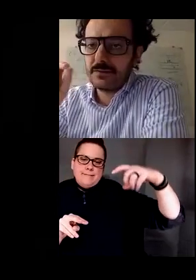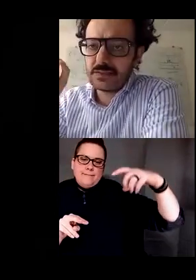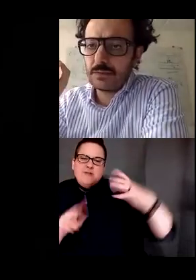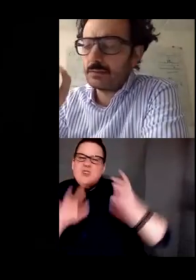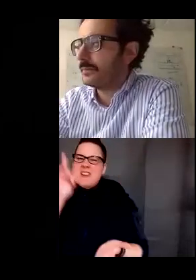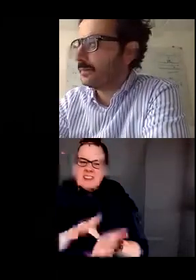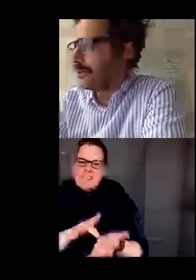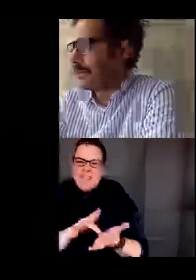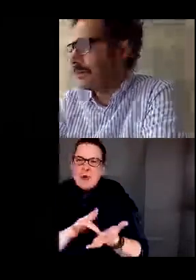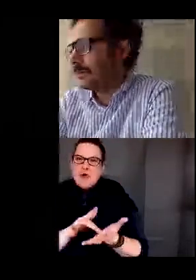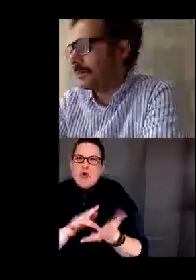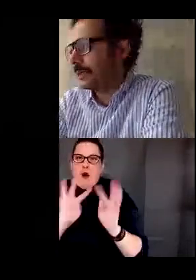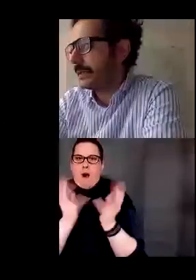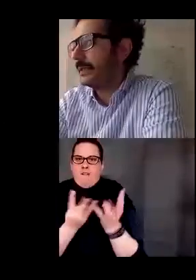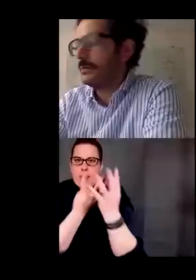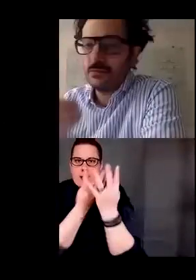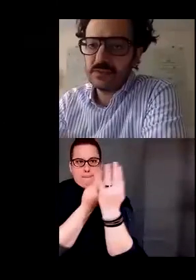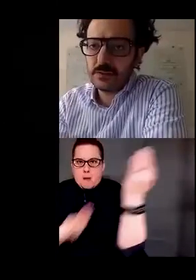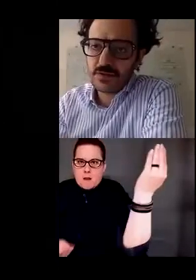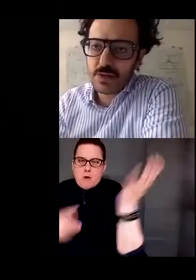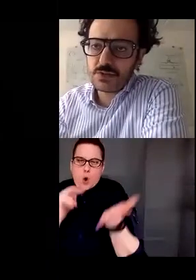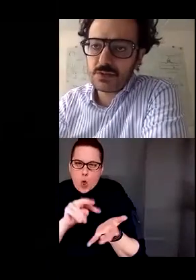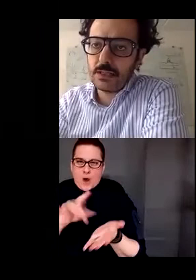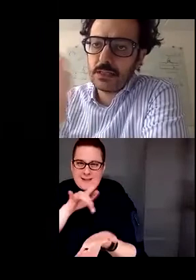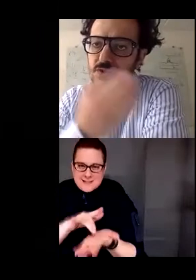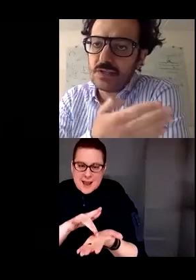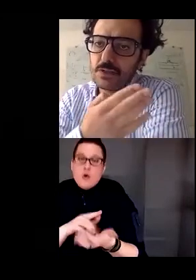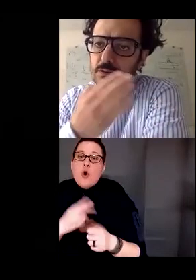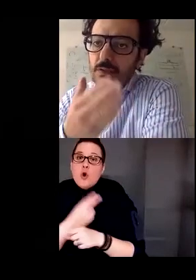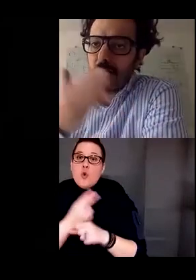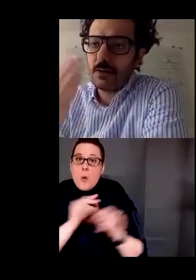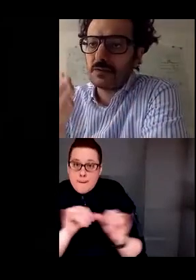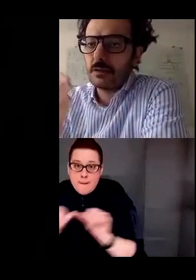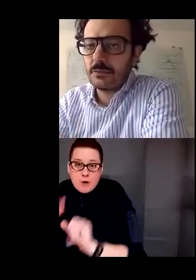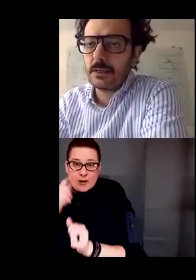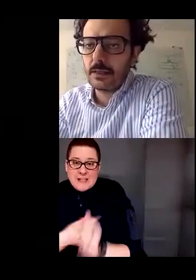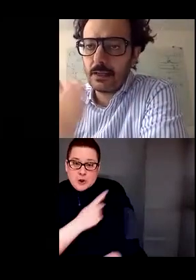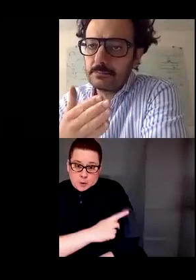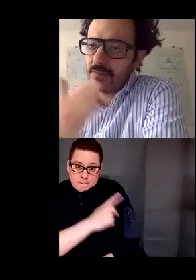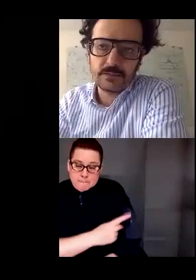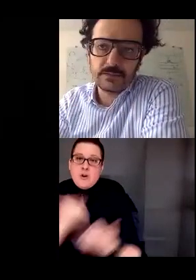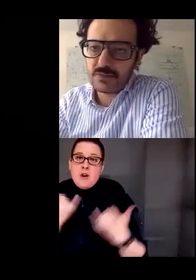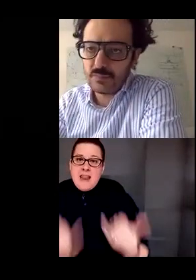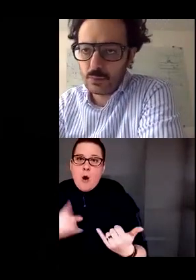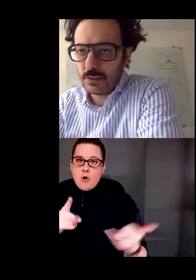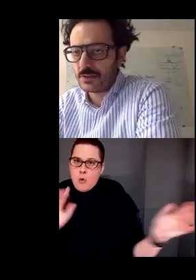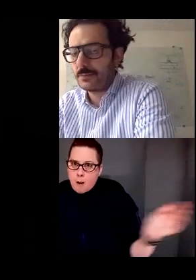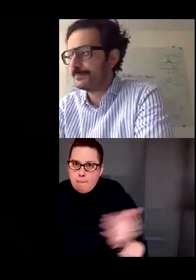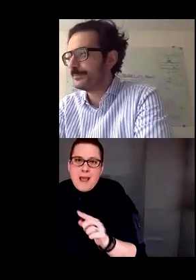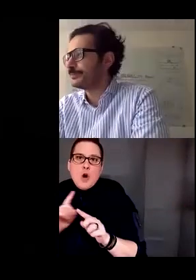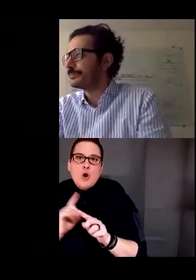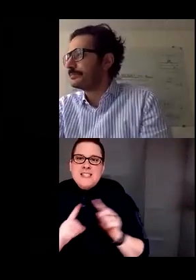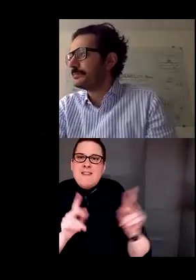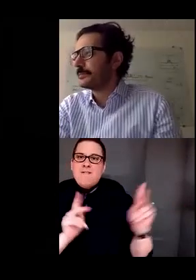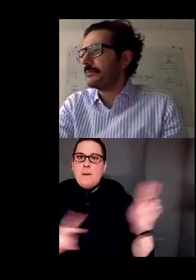center of these bundles in the brain. And then using those measured in each subject, you can now start looking at different types of population.